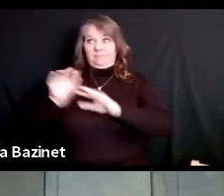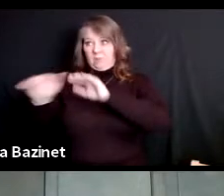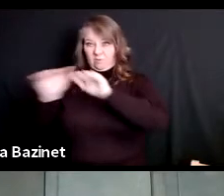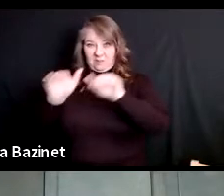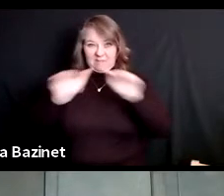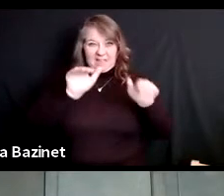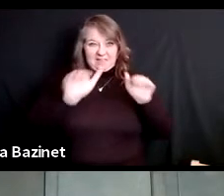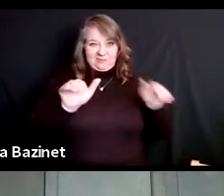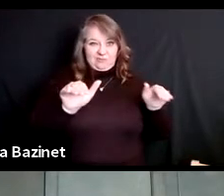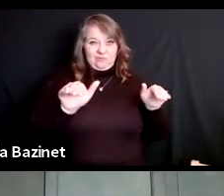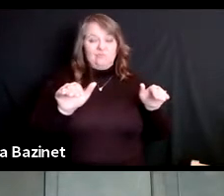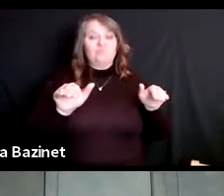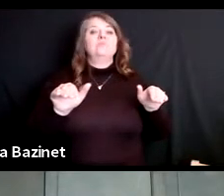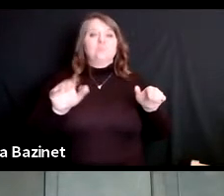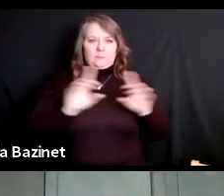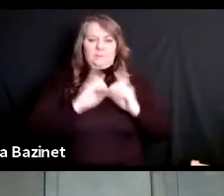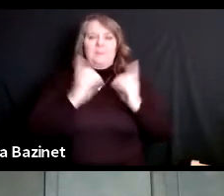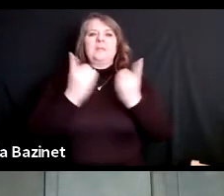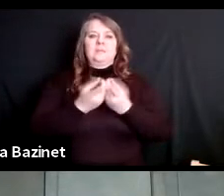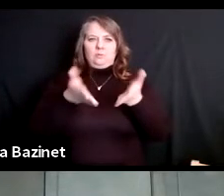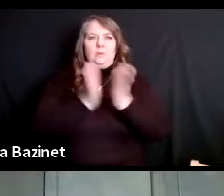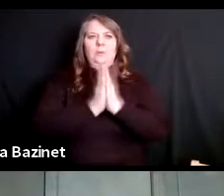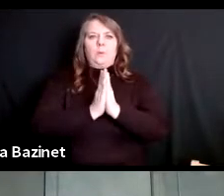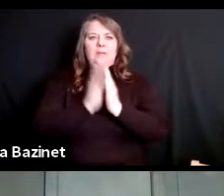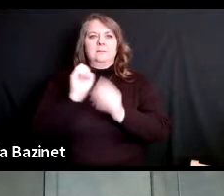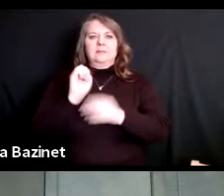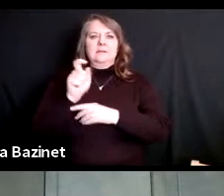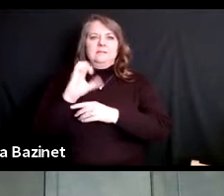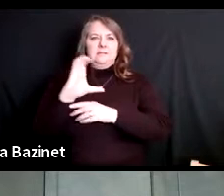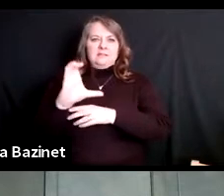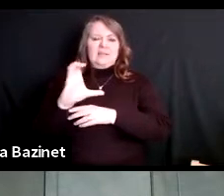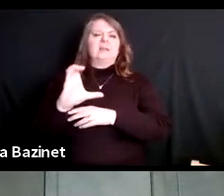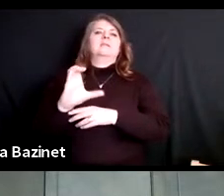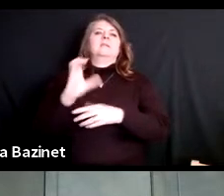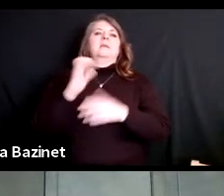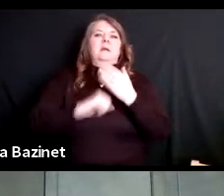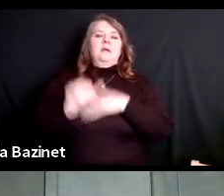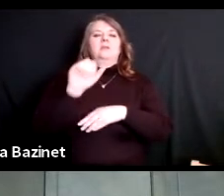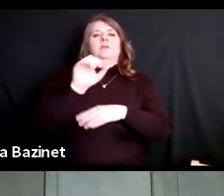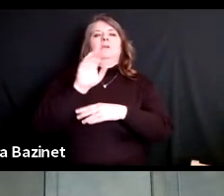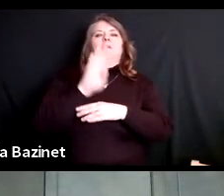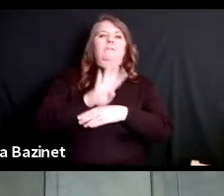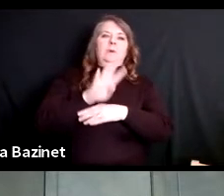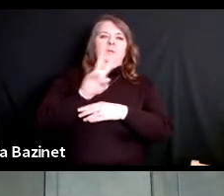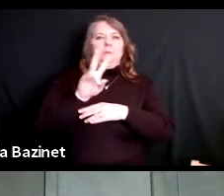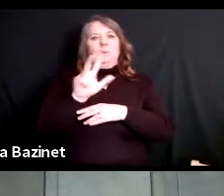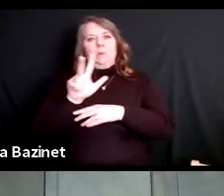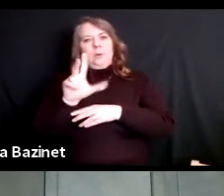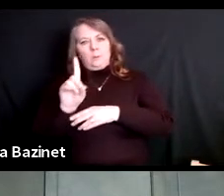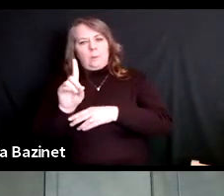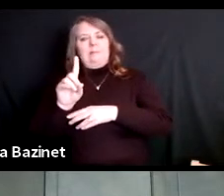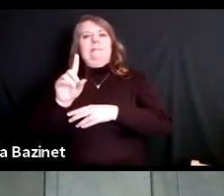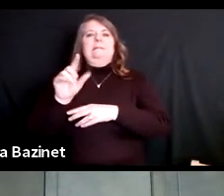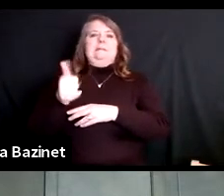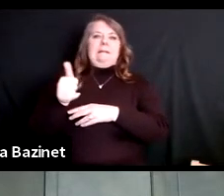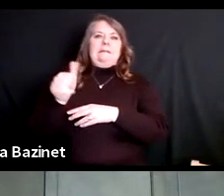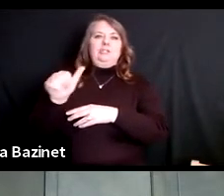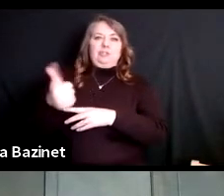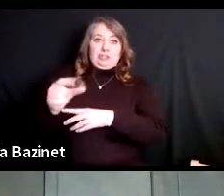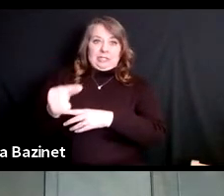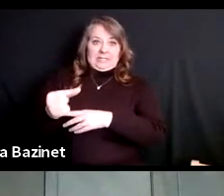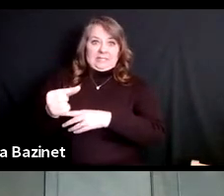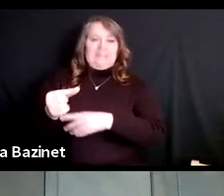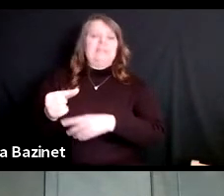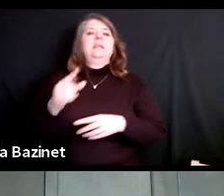board of the district's request for an executive session under 4231.10.1G for personnel, which is focused on